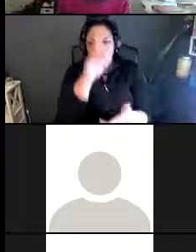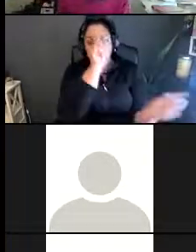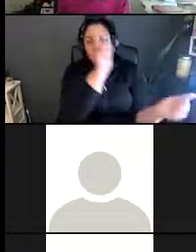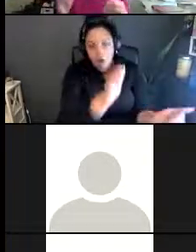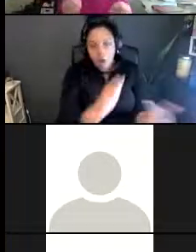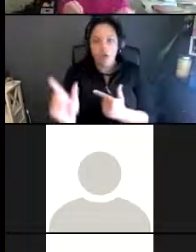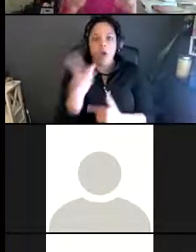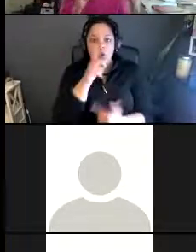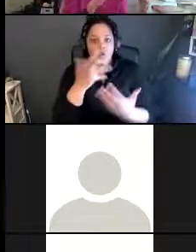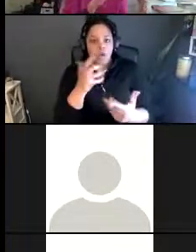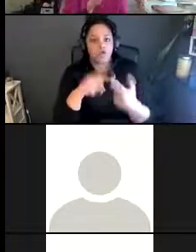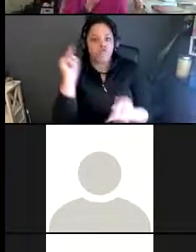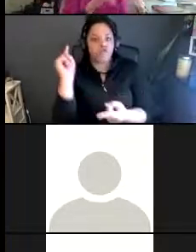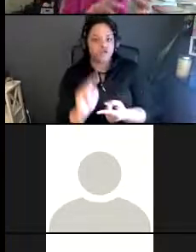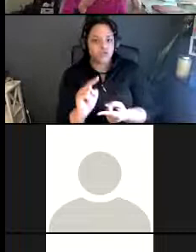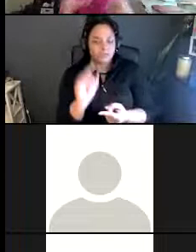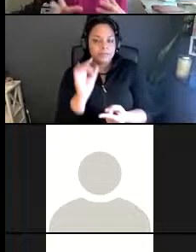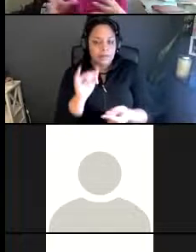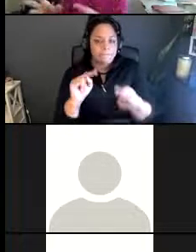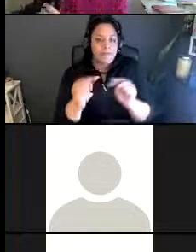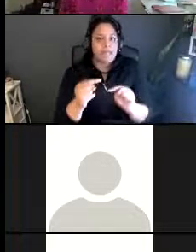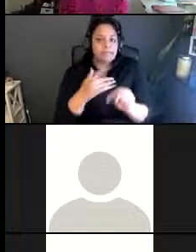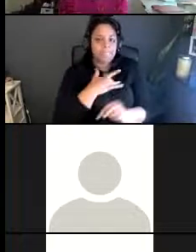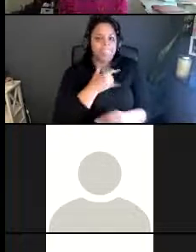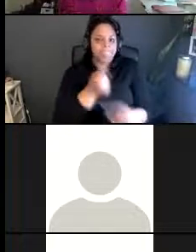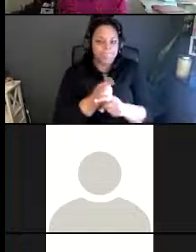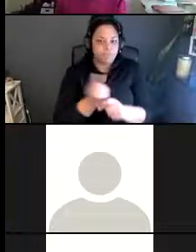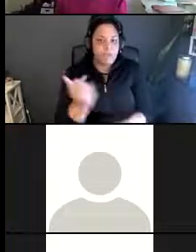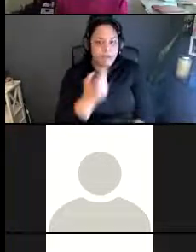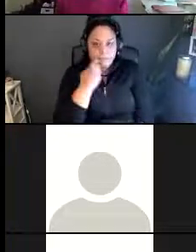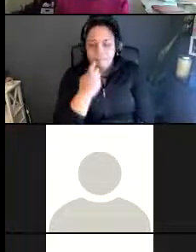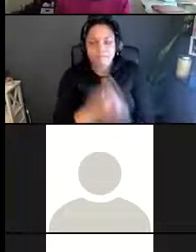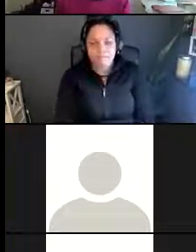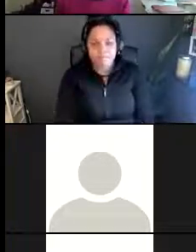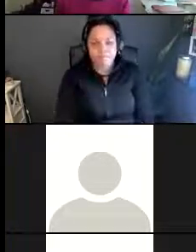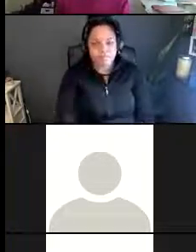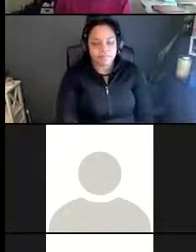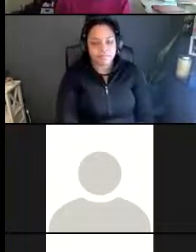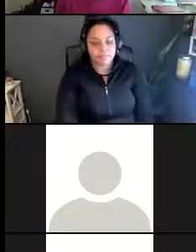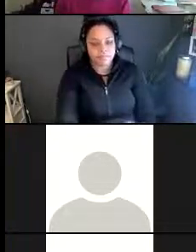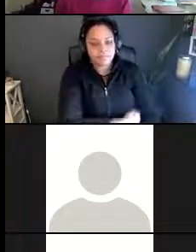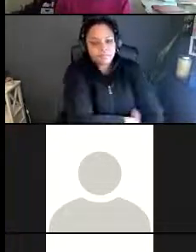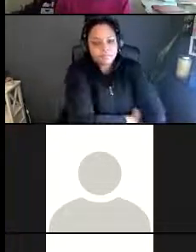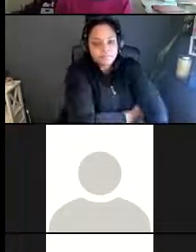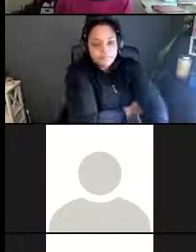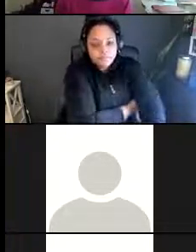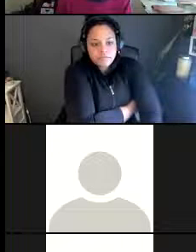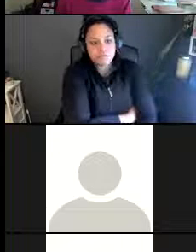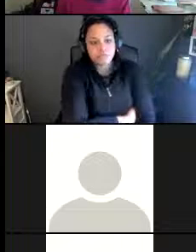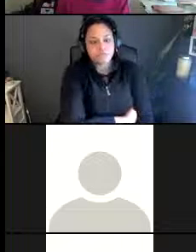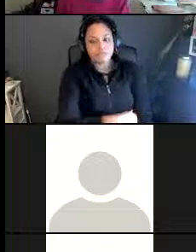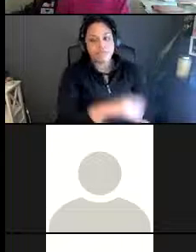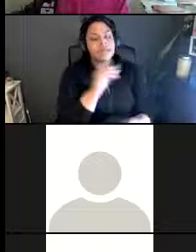who wants to reduce the painful impact of gambling in their life. And it's not